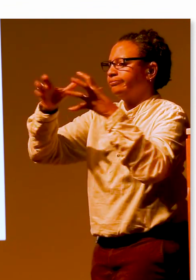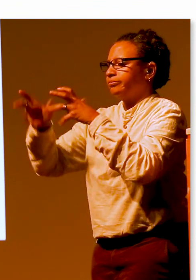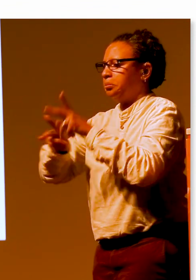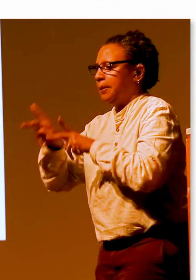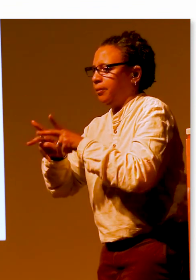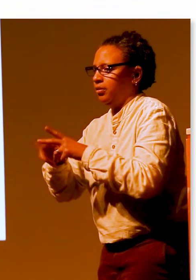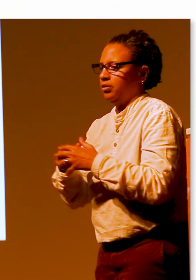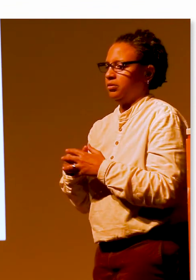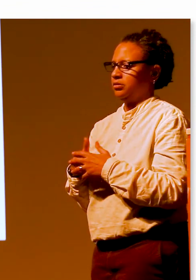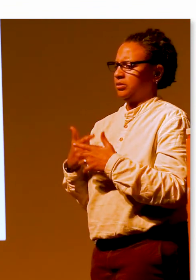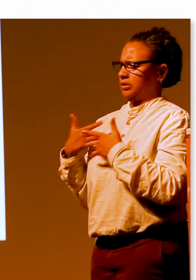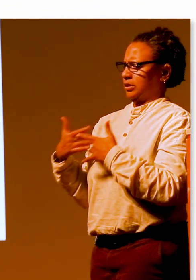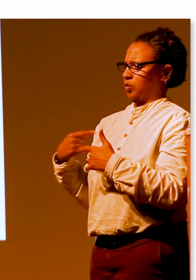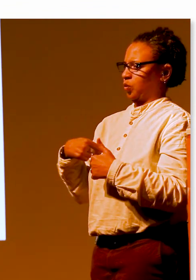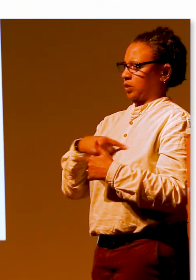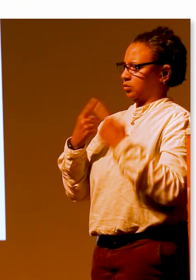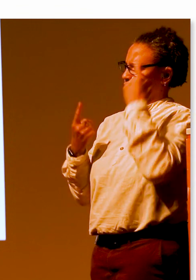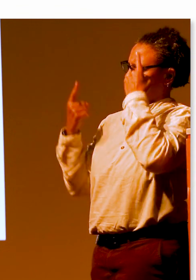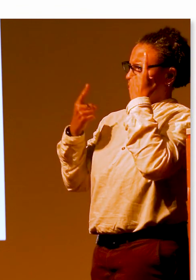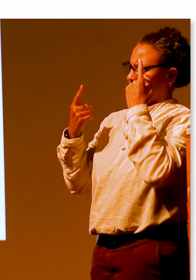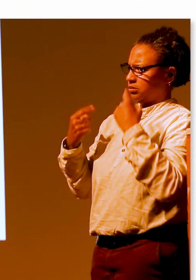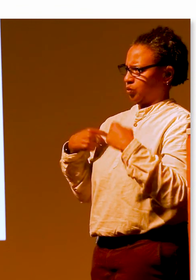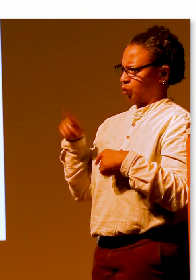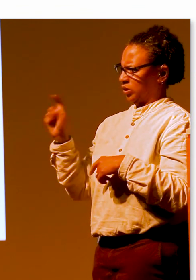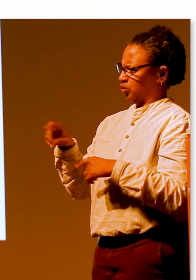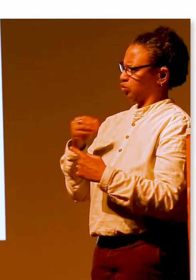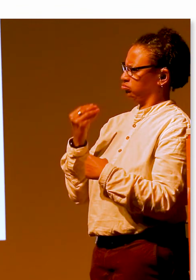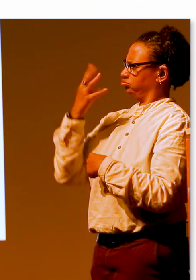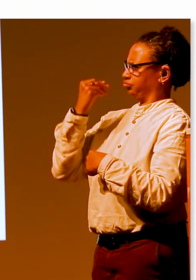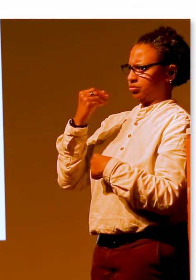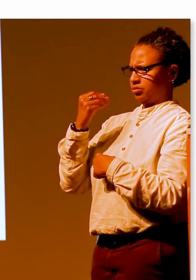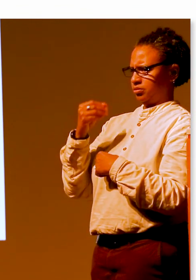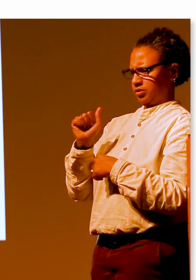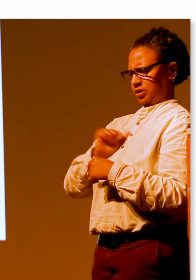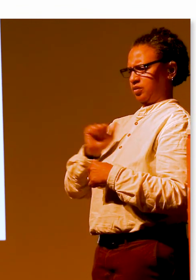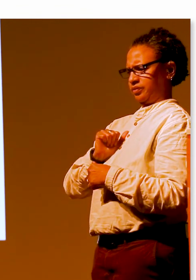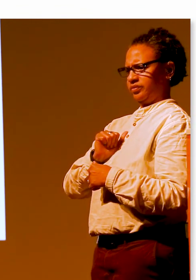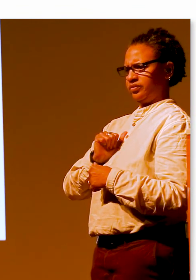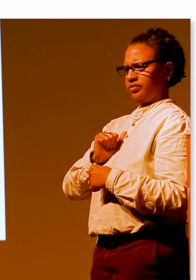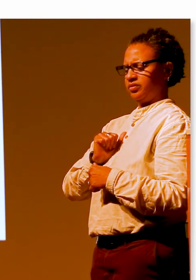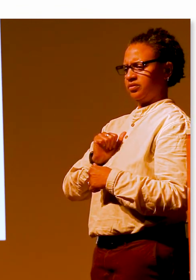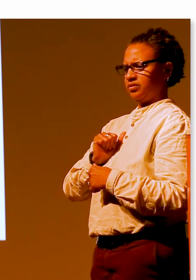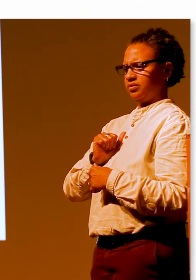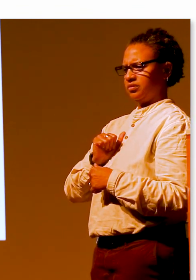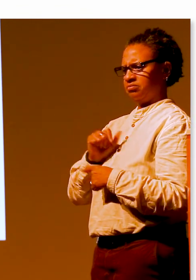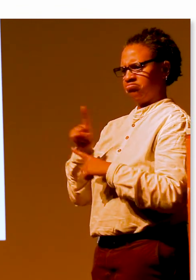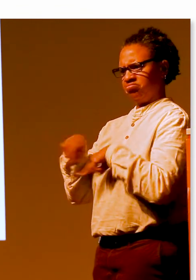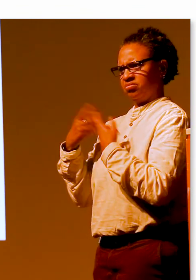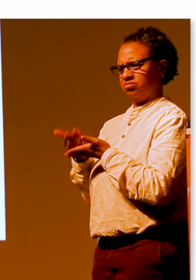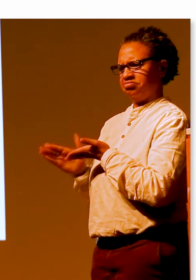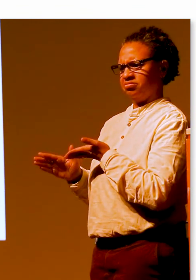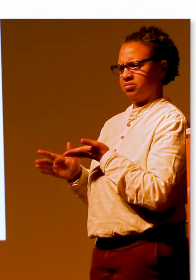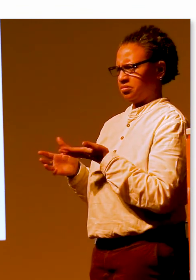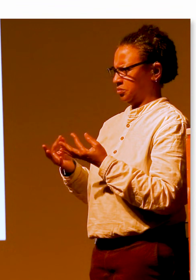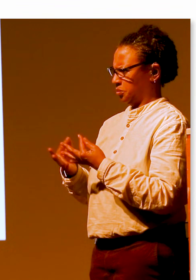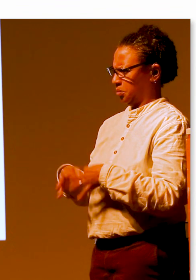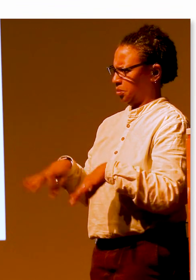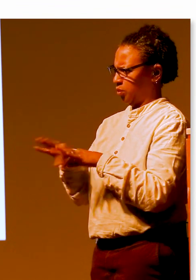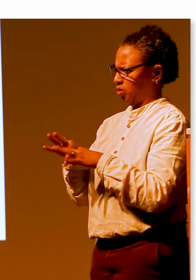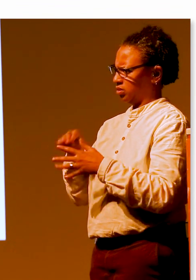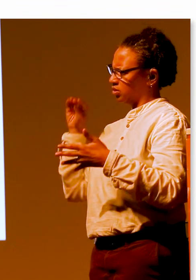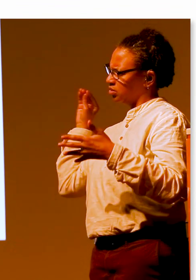ourselves. And what I think is so important right now in the social media moment is that we have incredible opportunity,